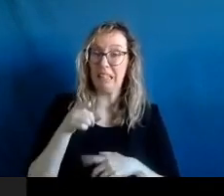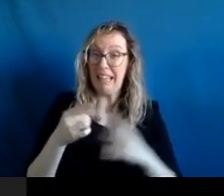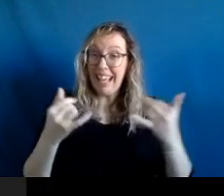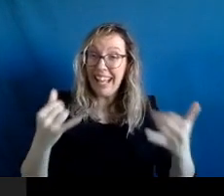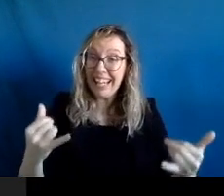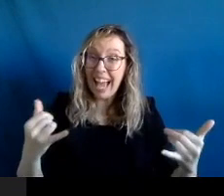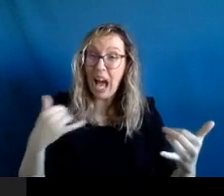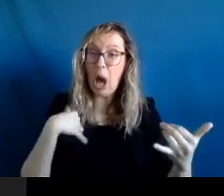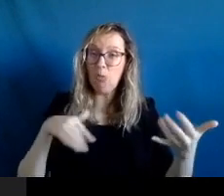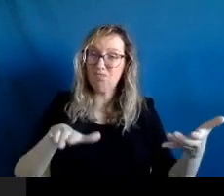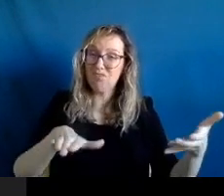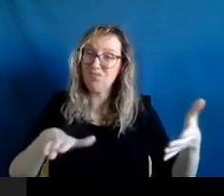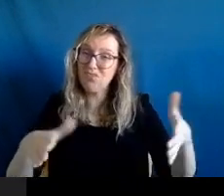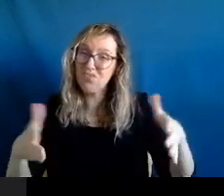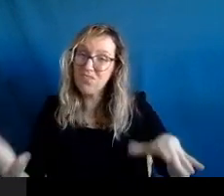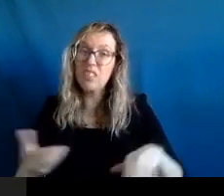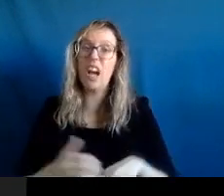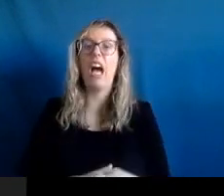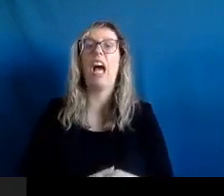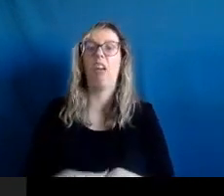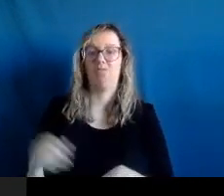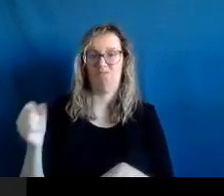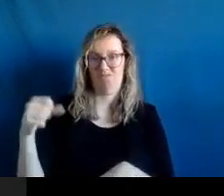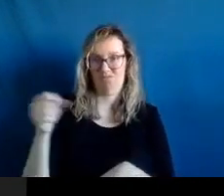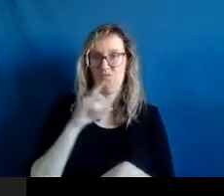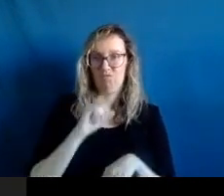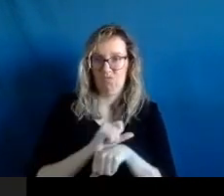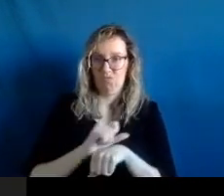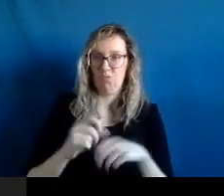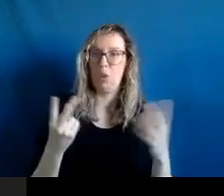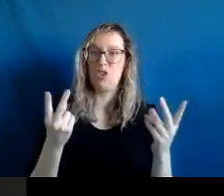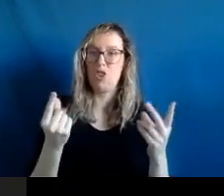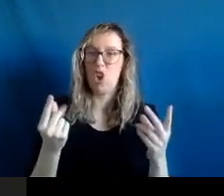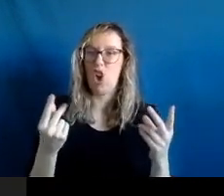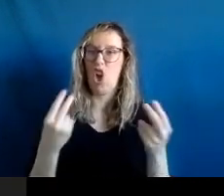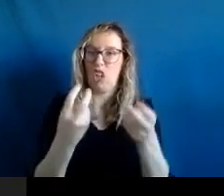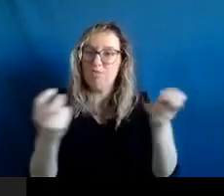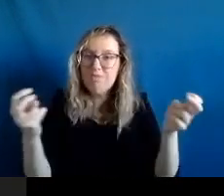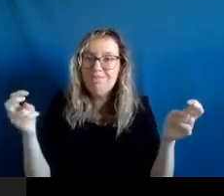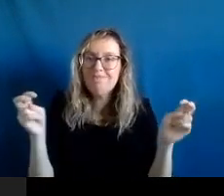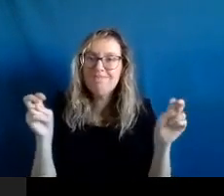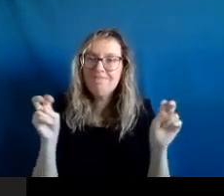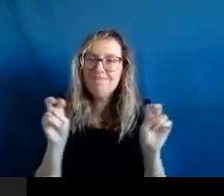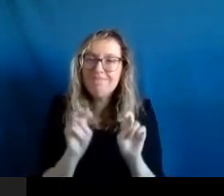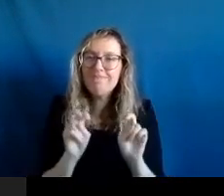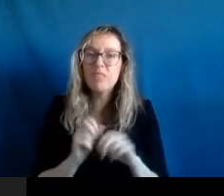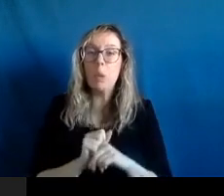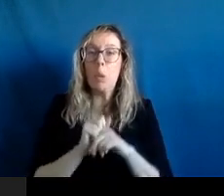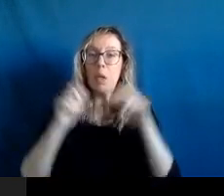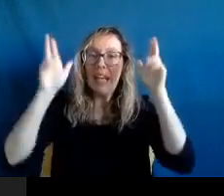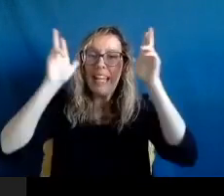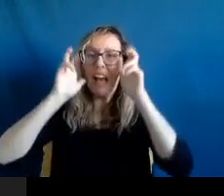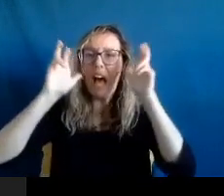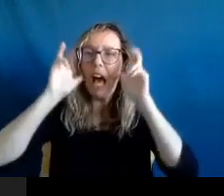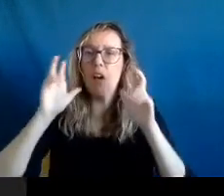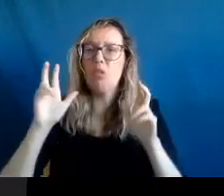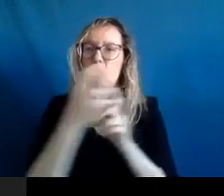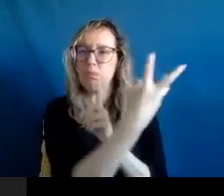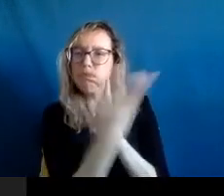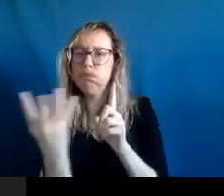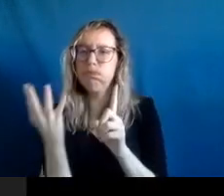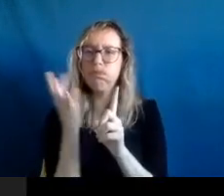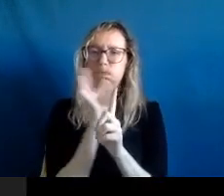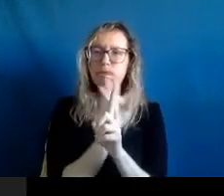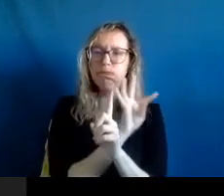death. Indeed, dogs surround me. A company of evildoers encircles me. They